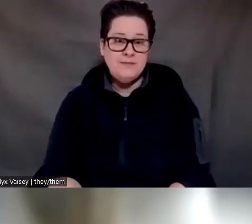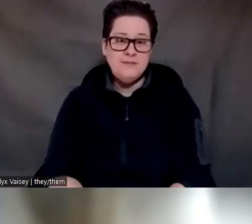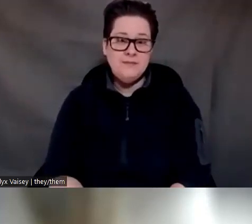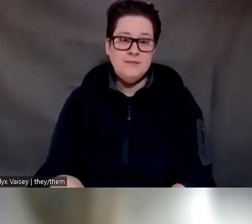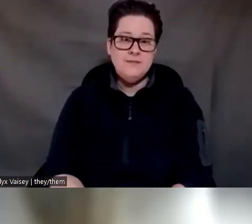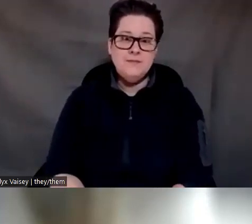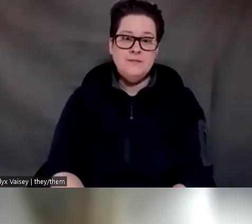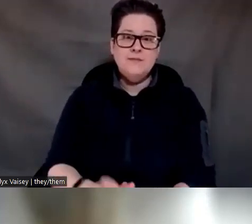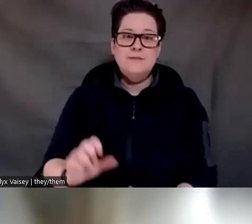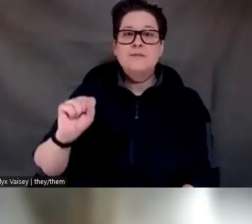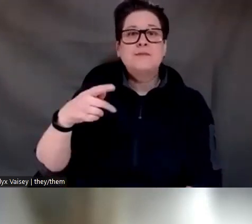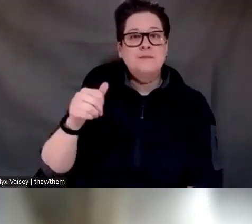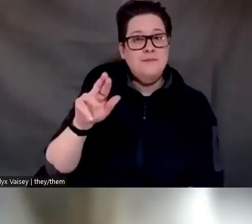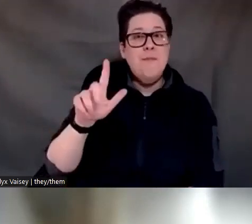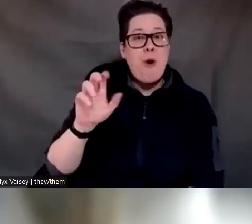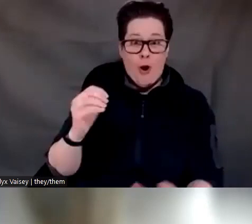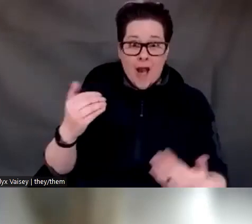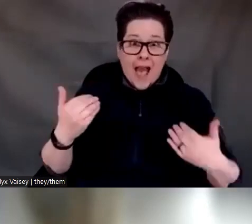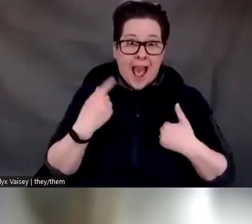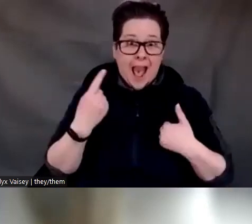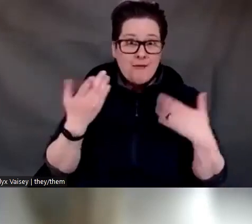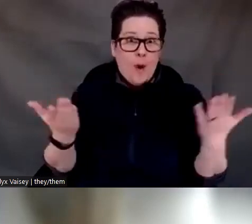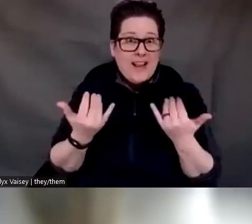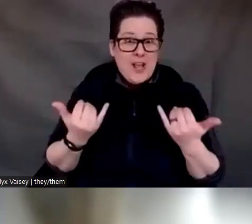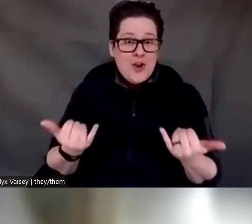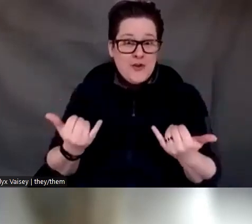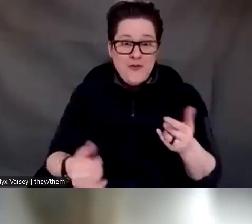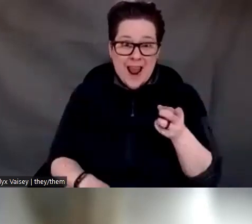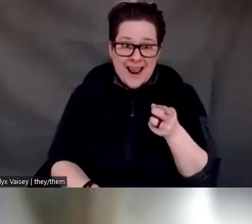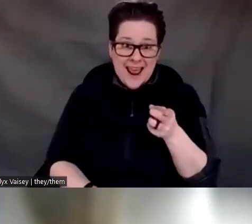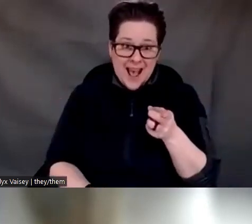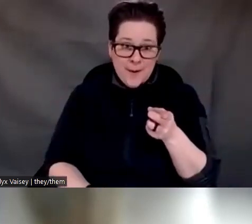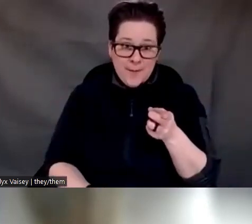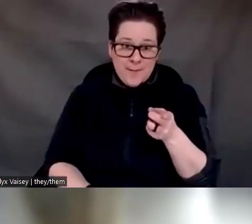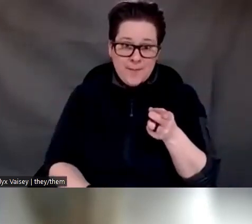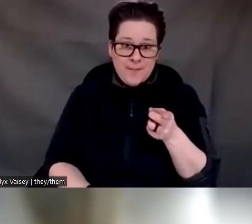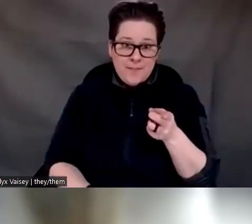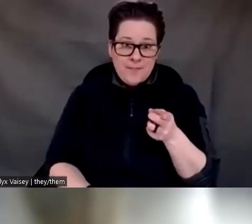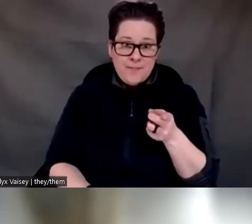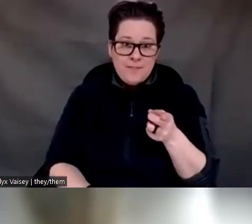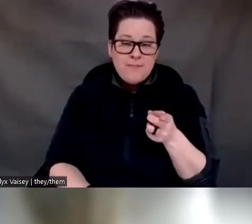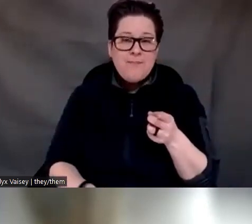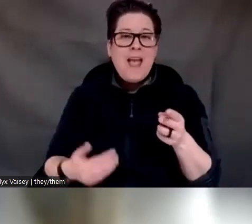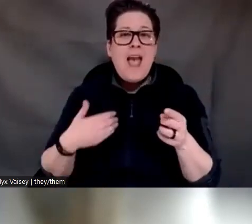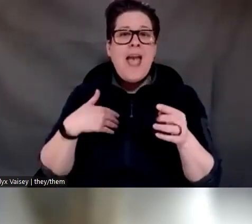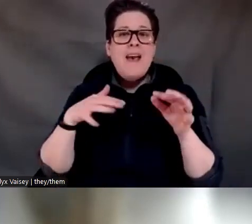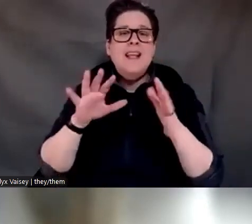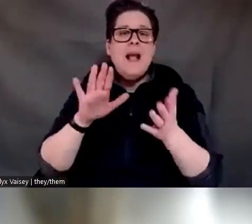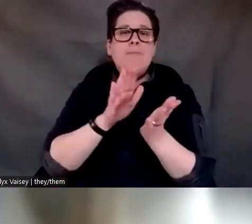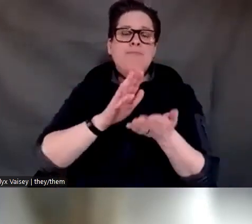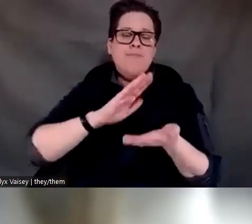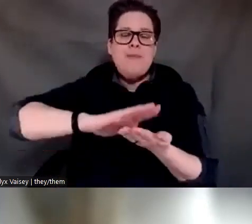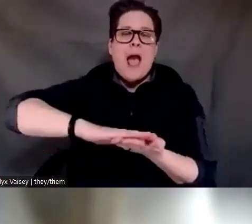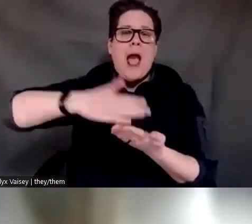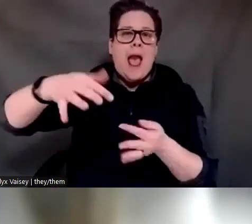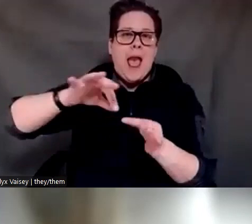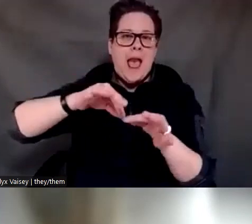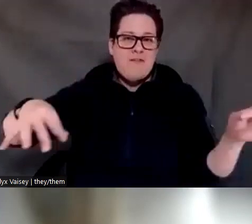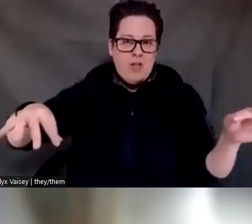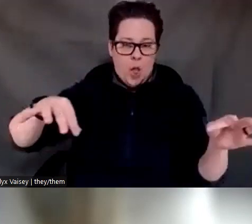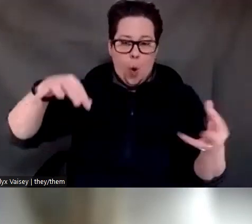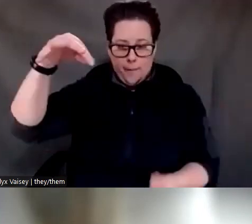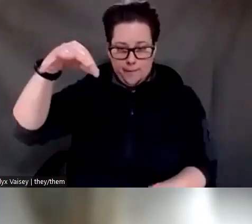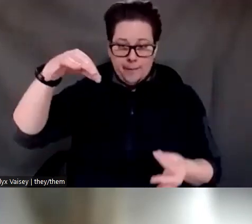Okay, well, I happen to have a FIT kit here with me. It comes in this envelope. Inside,